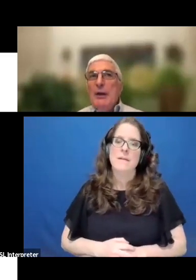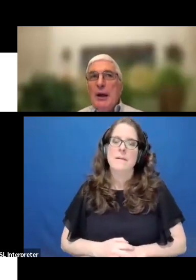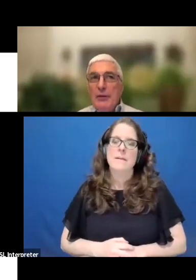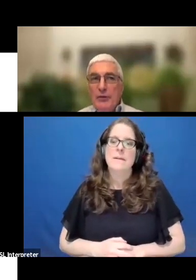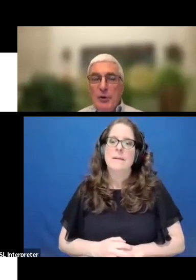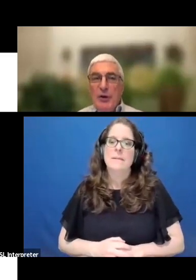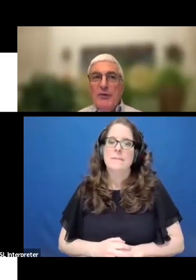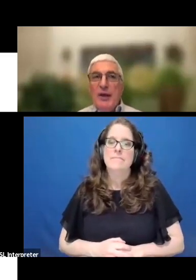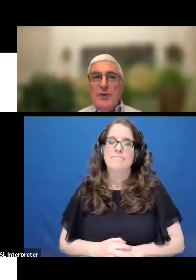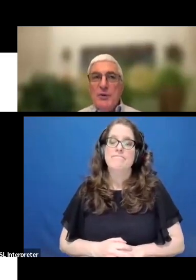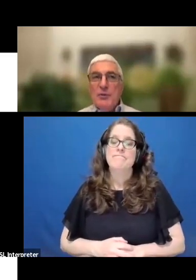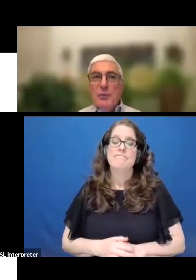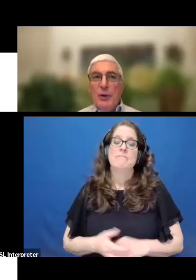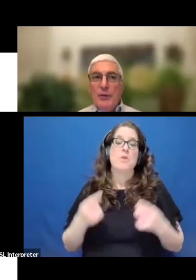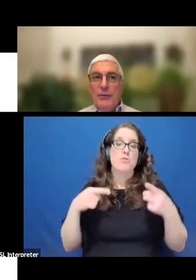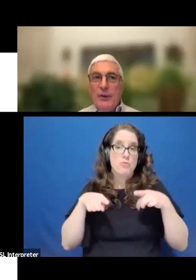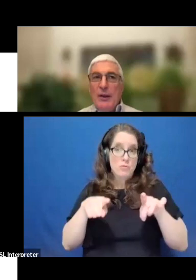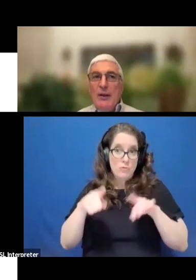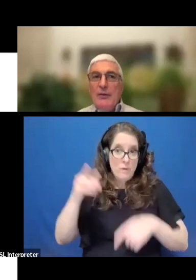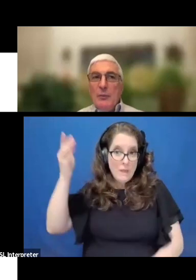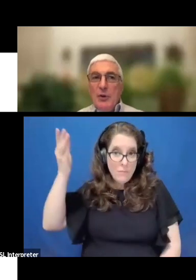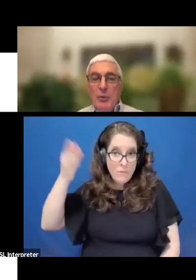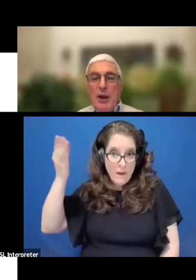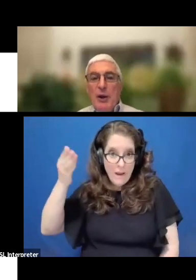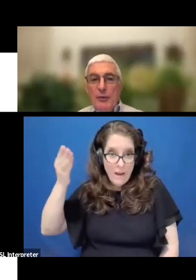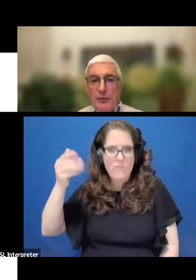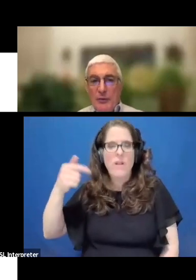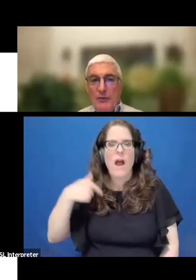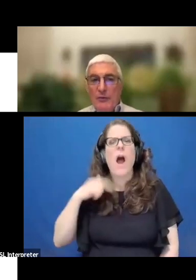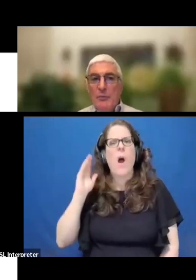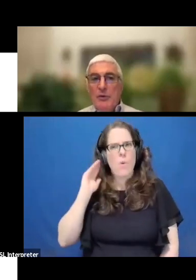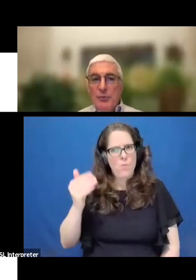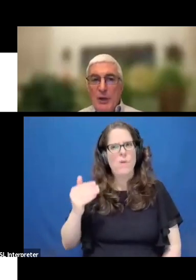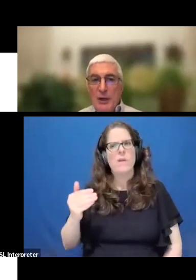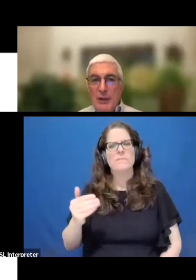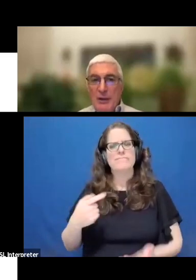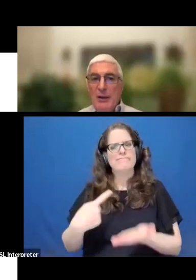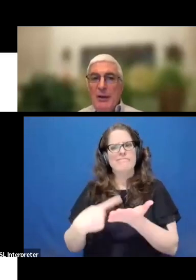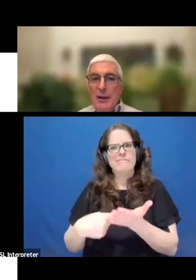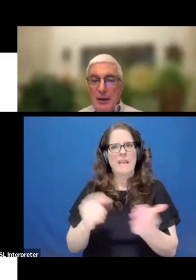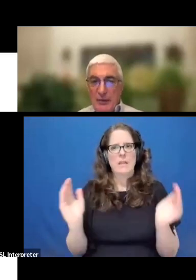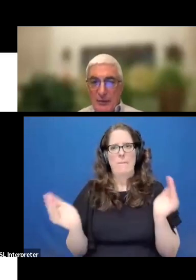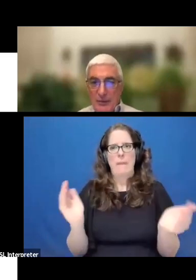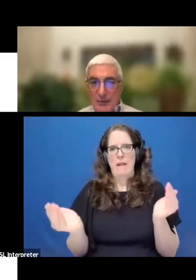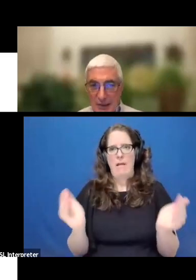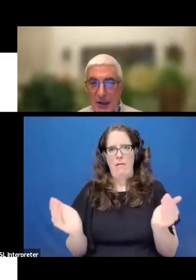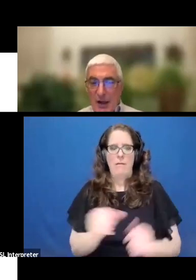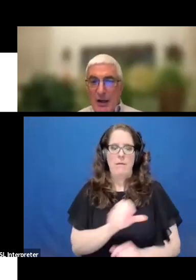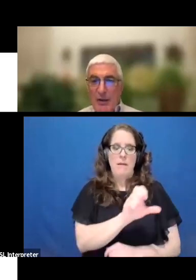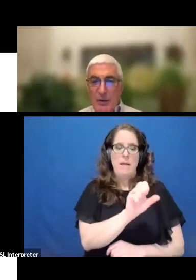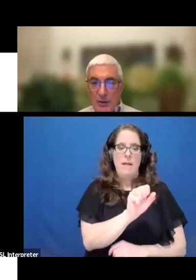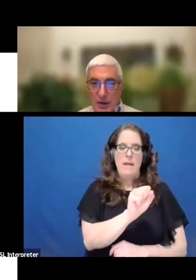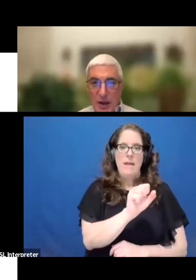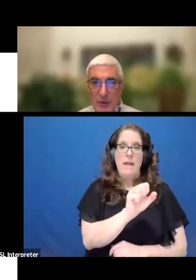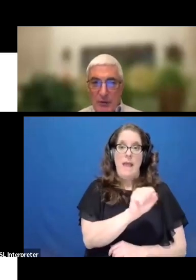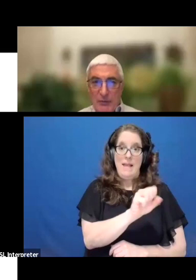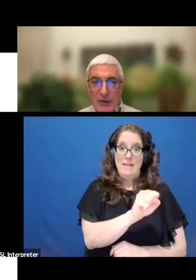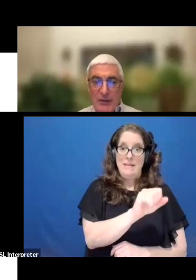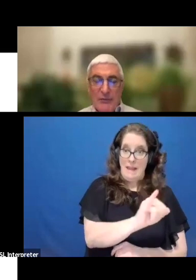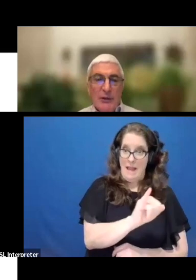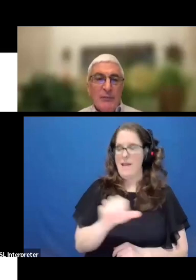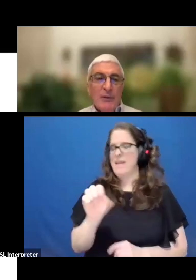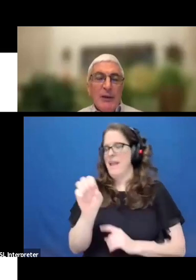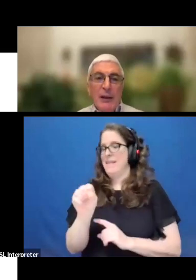pepper this presentation with some comparisons between SSDI, our topic